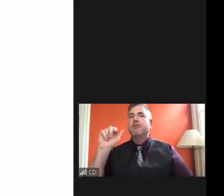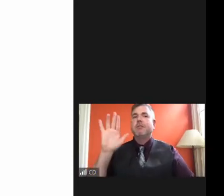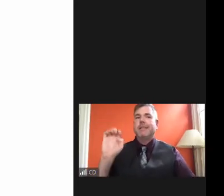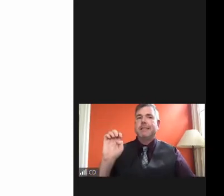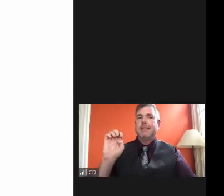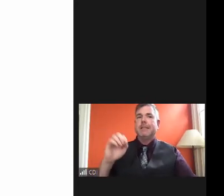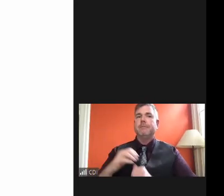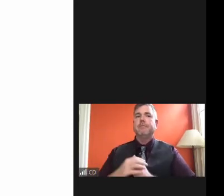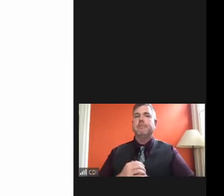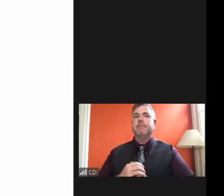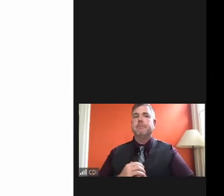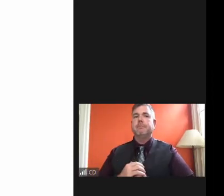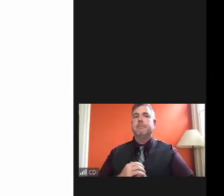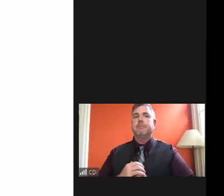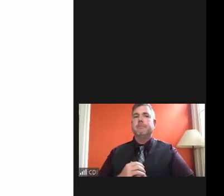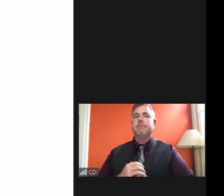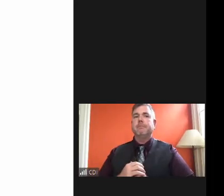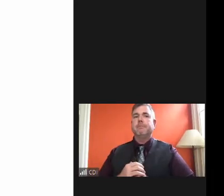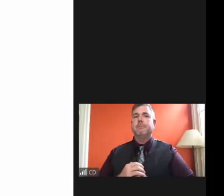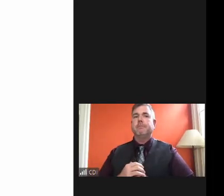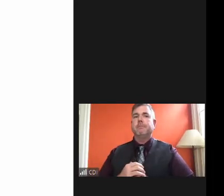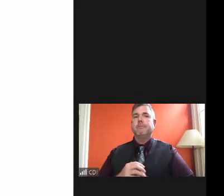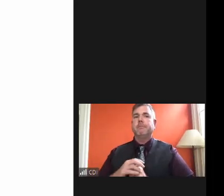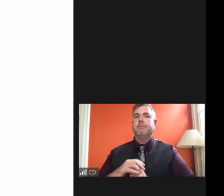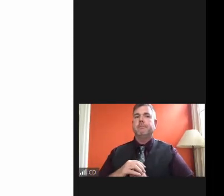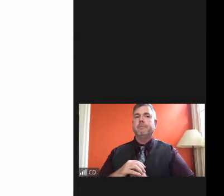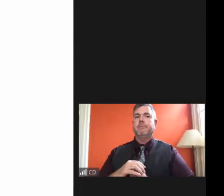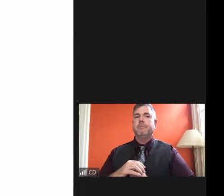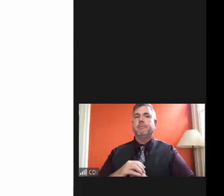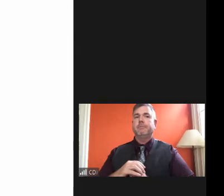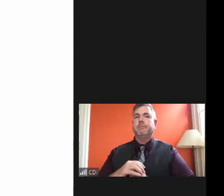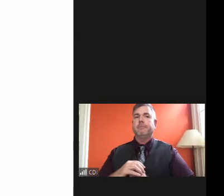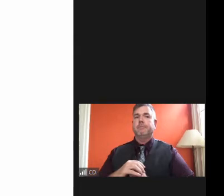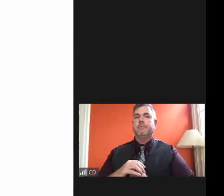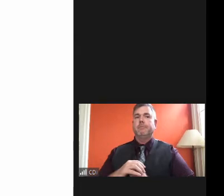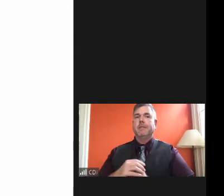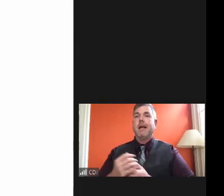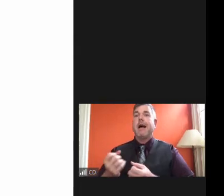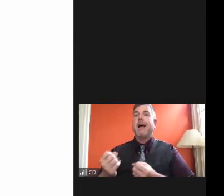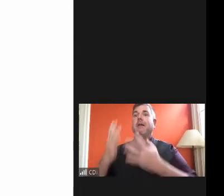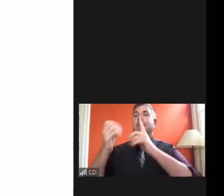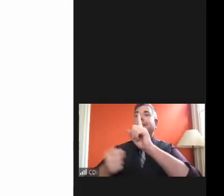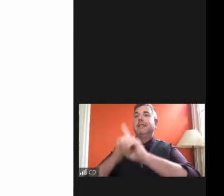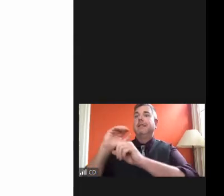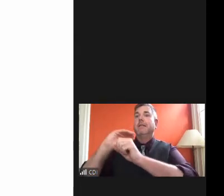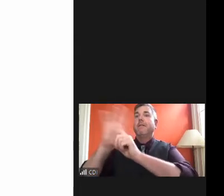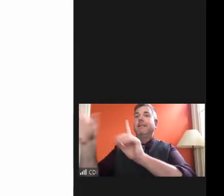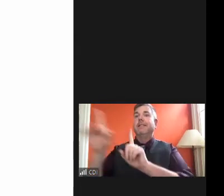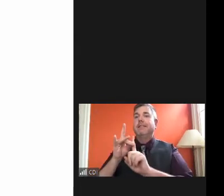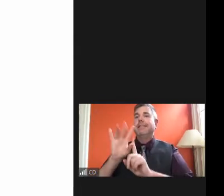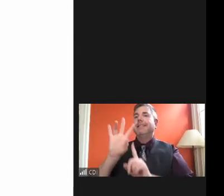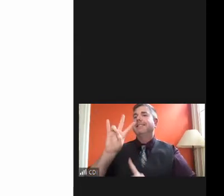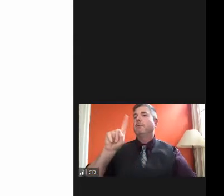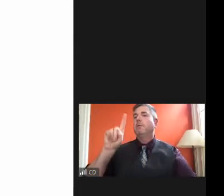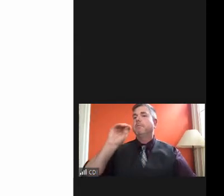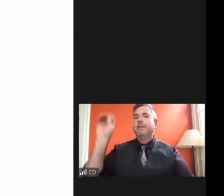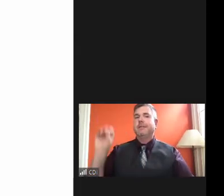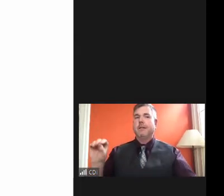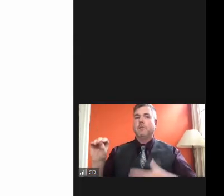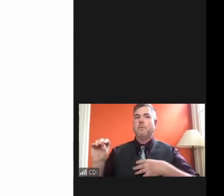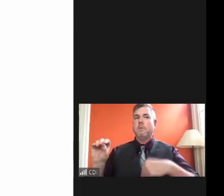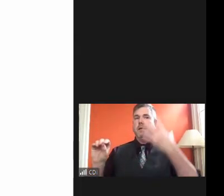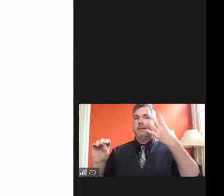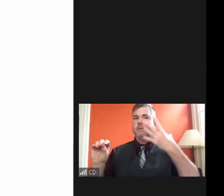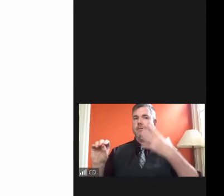white, 16% Hispanic, 6% Asian, and 2% Black African